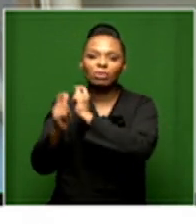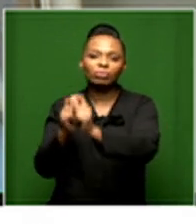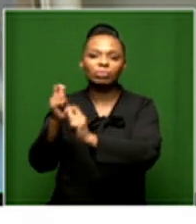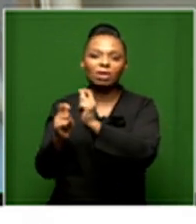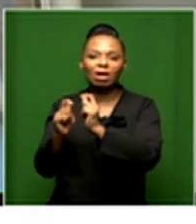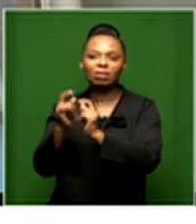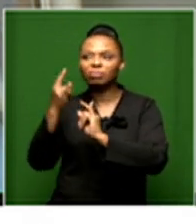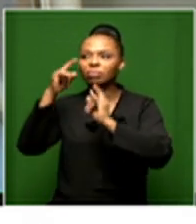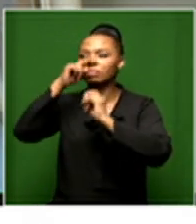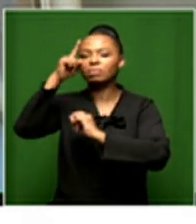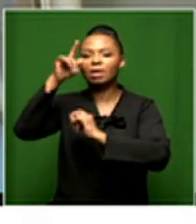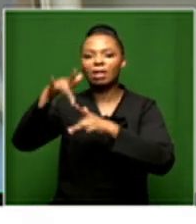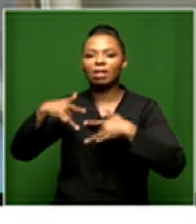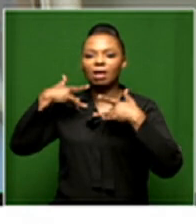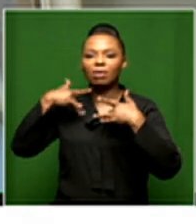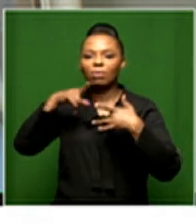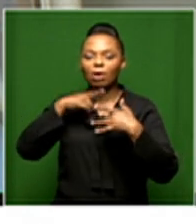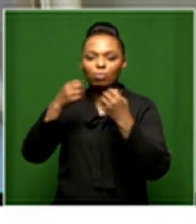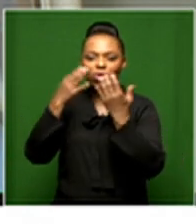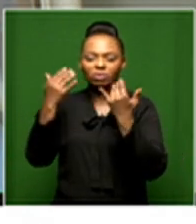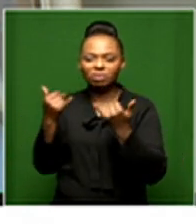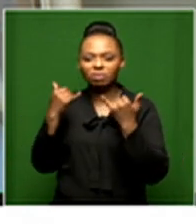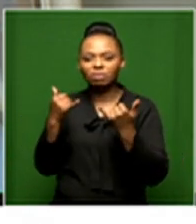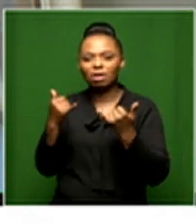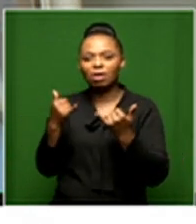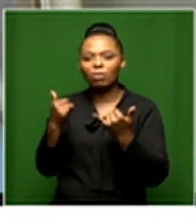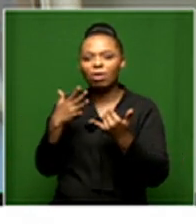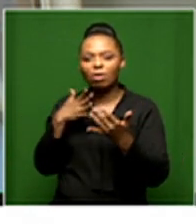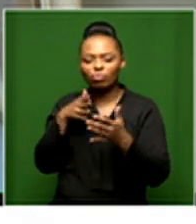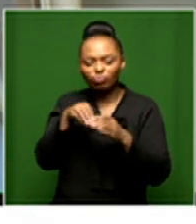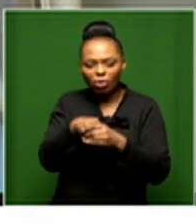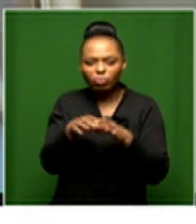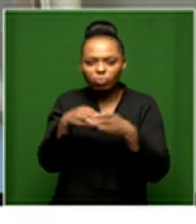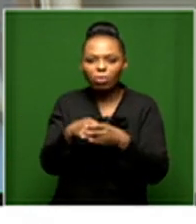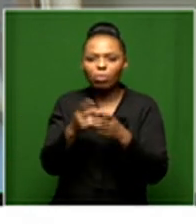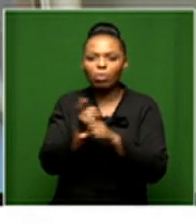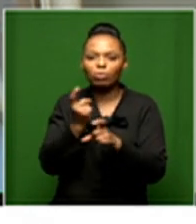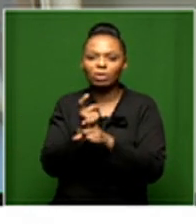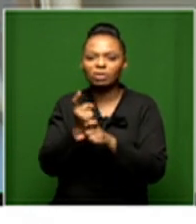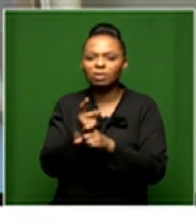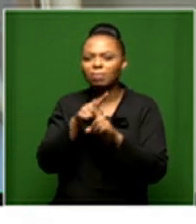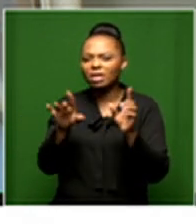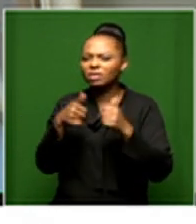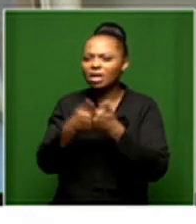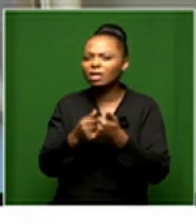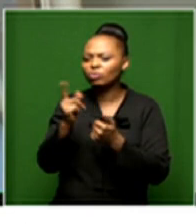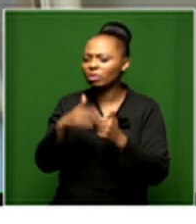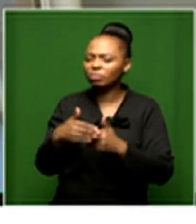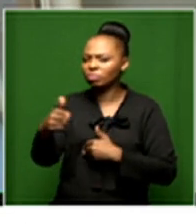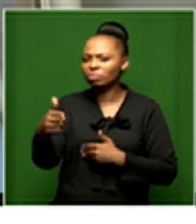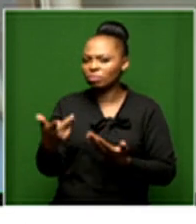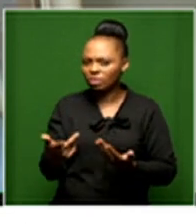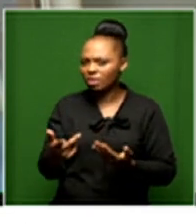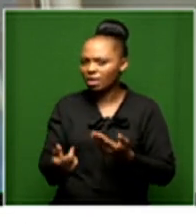to multi-generational living, what are some of the other challenges that you foresee moving ahead, Clifford?